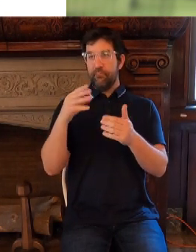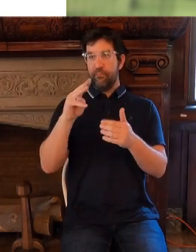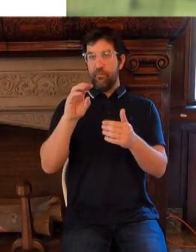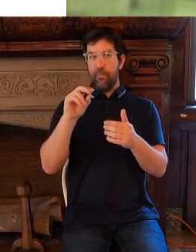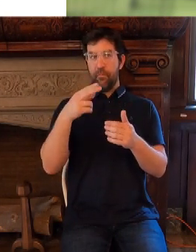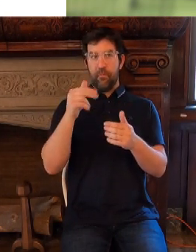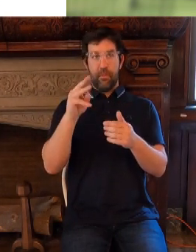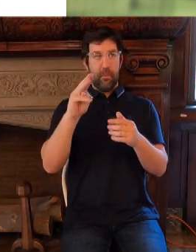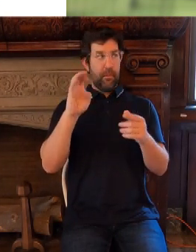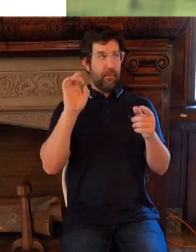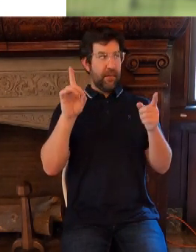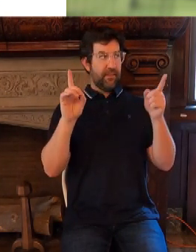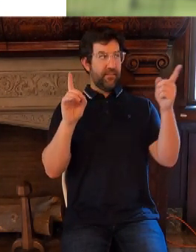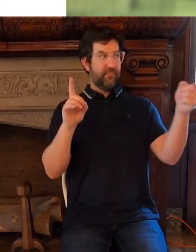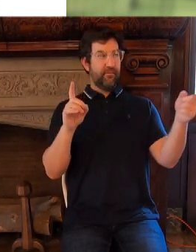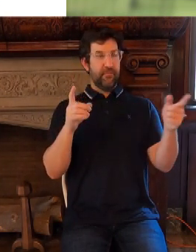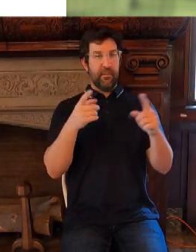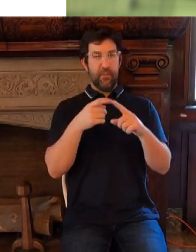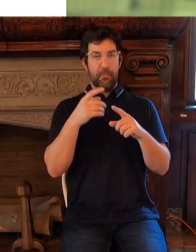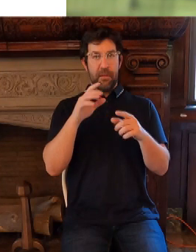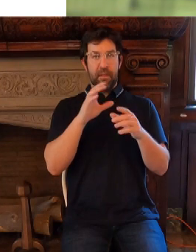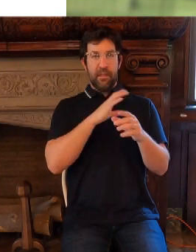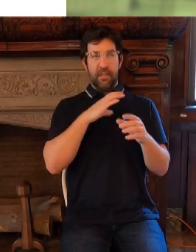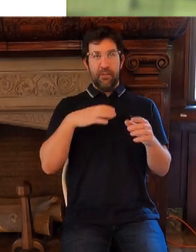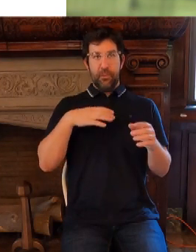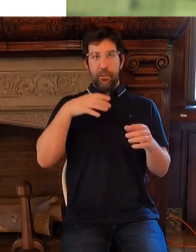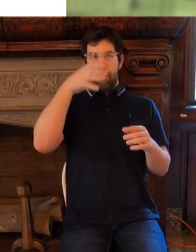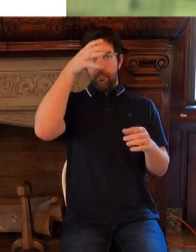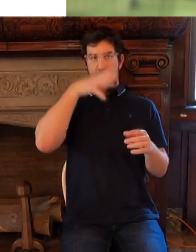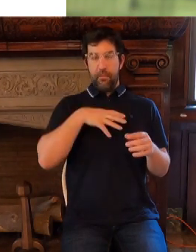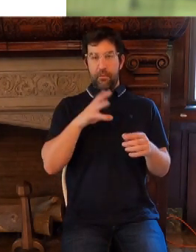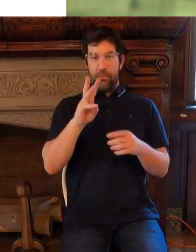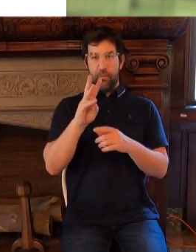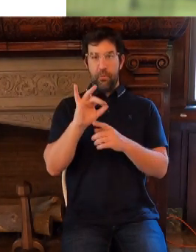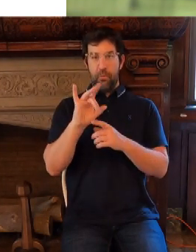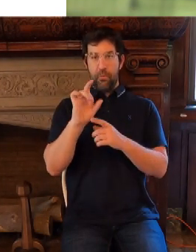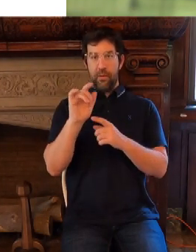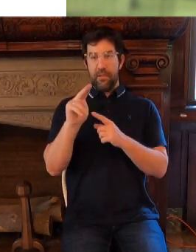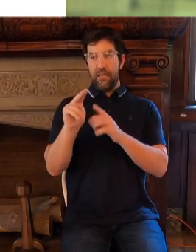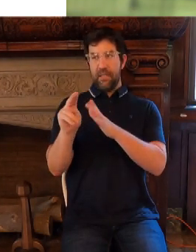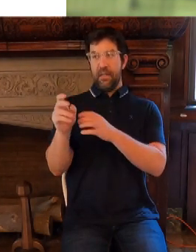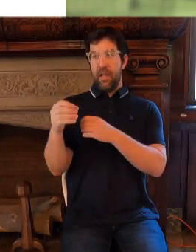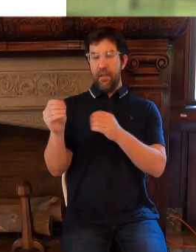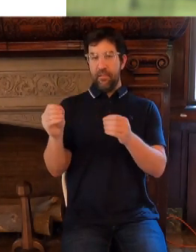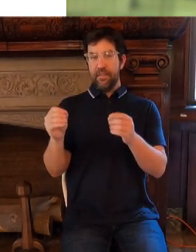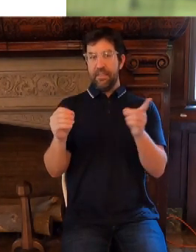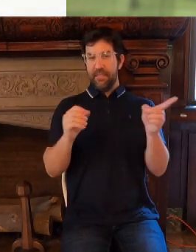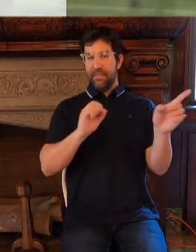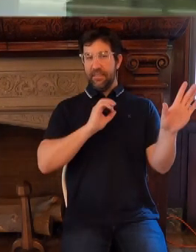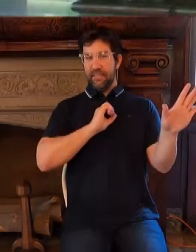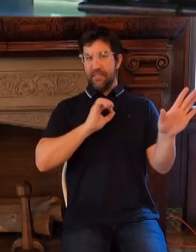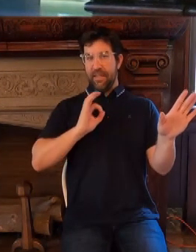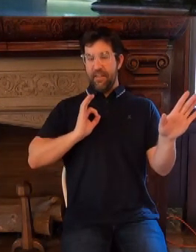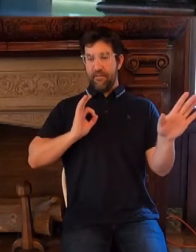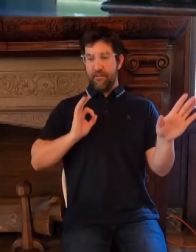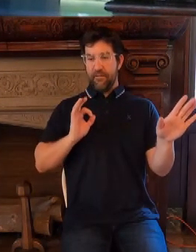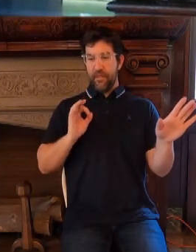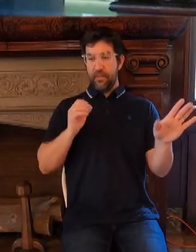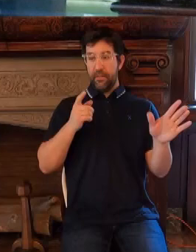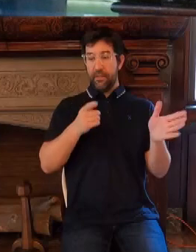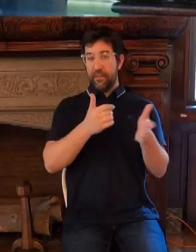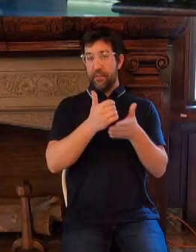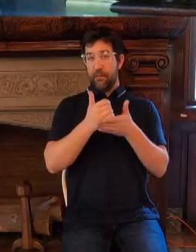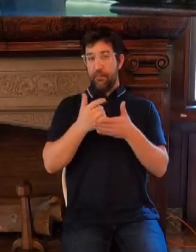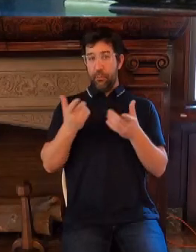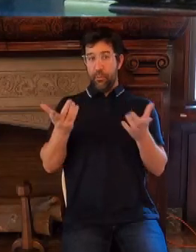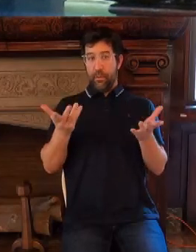Mohammed, there we go, you are here, from Councilman Wilson's office, Councilman Wilson's chief of staff, who also helped